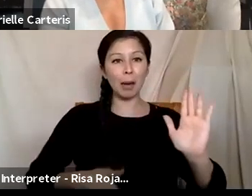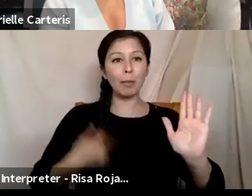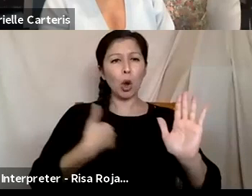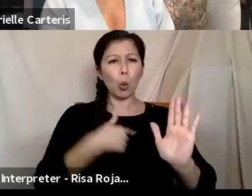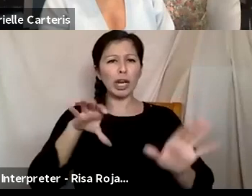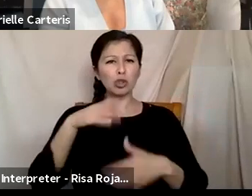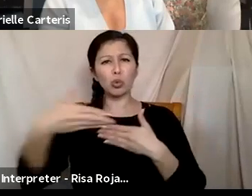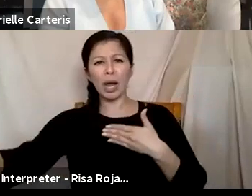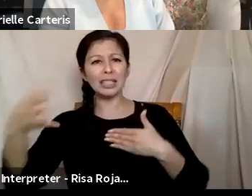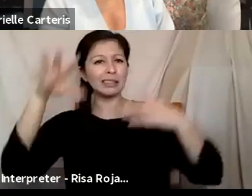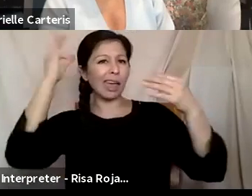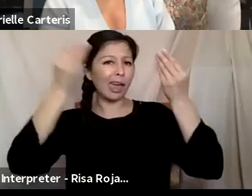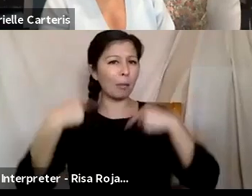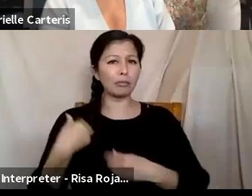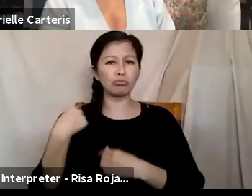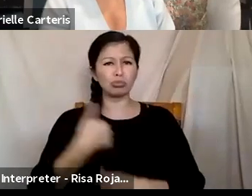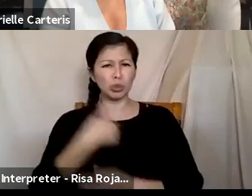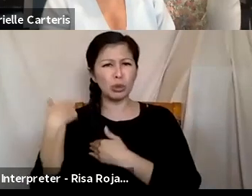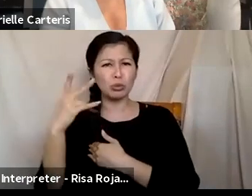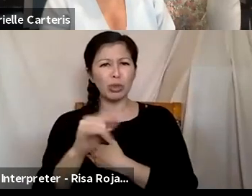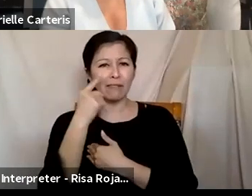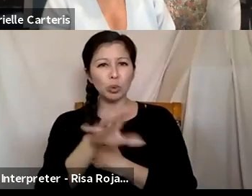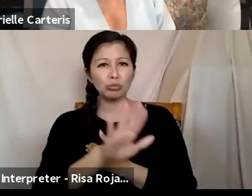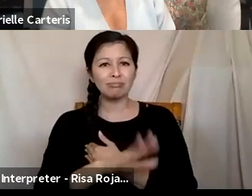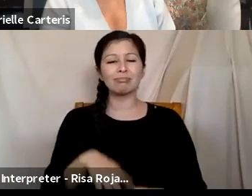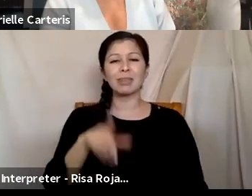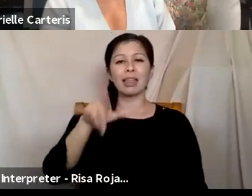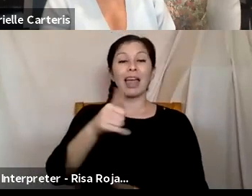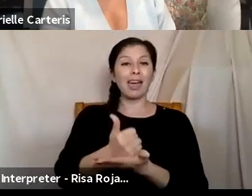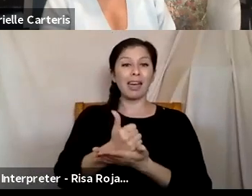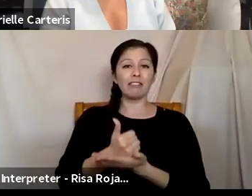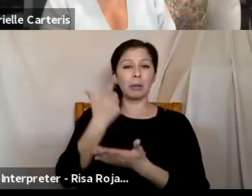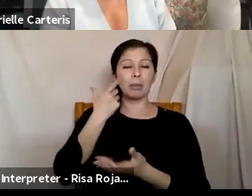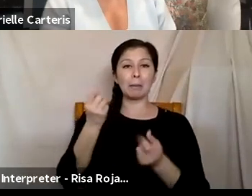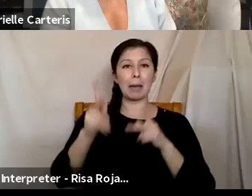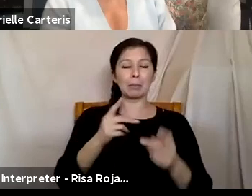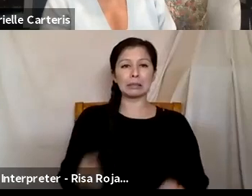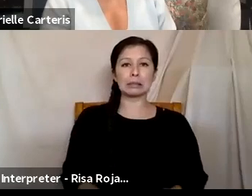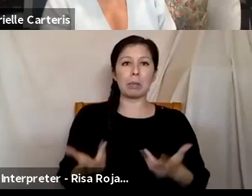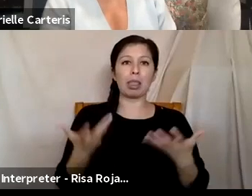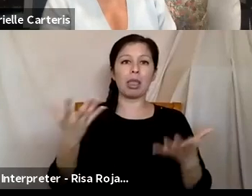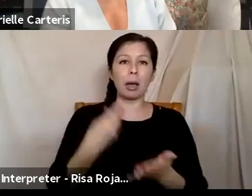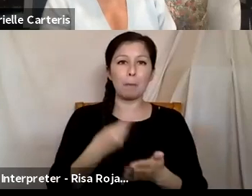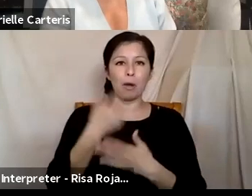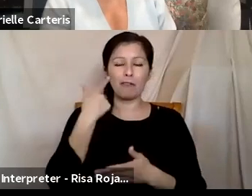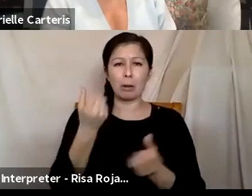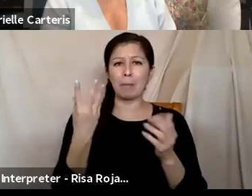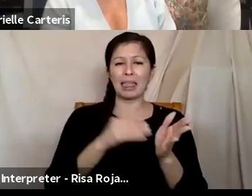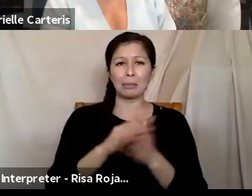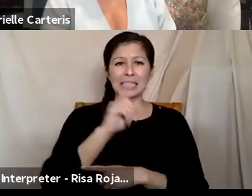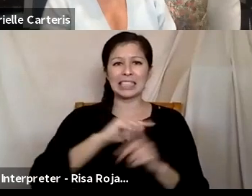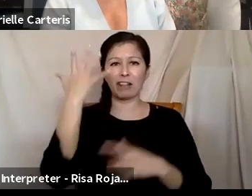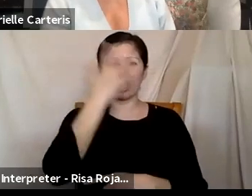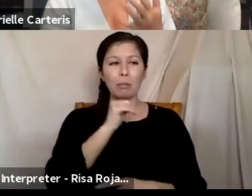there. Perfect. That's so helpful because people really go and spend a lot of money for a billion different looks and they don't